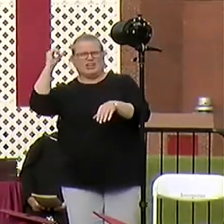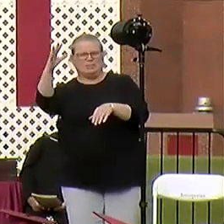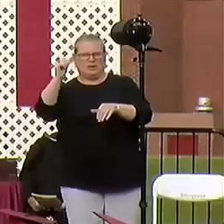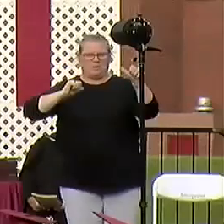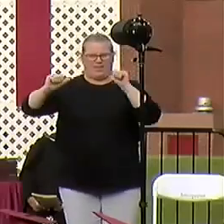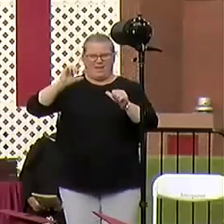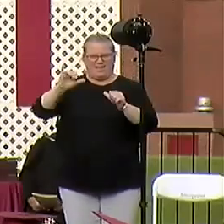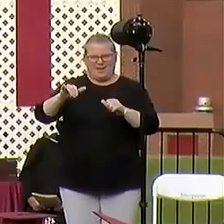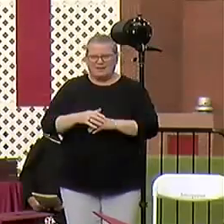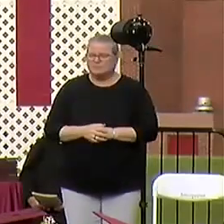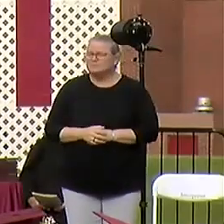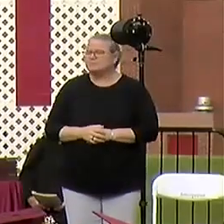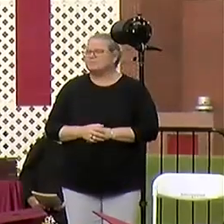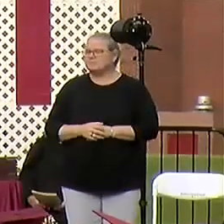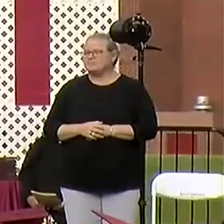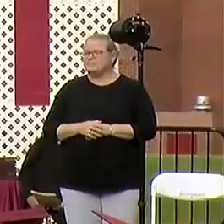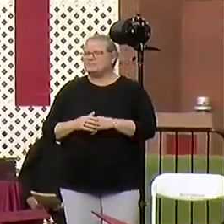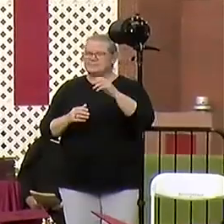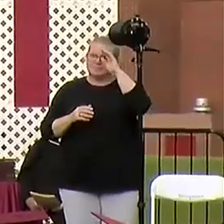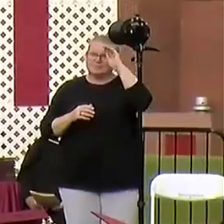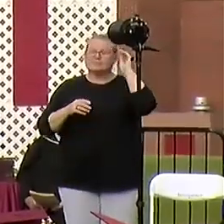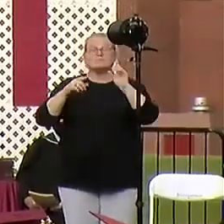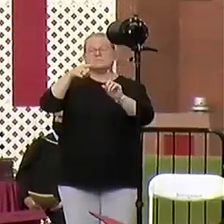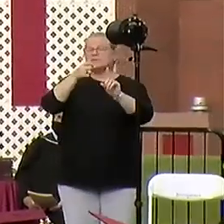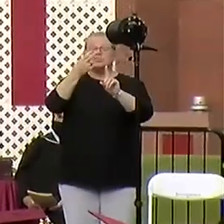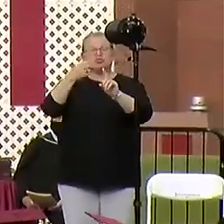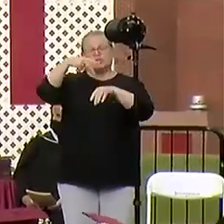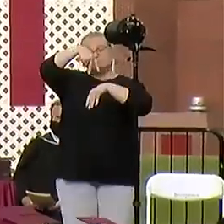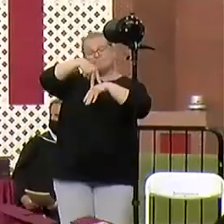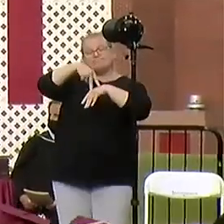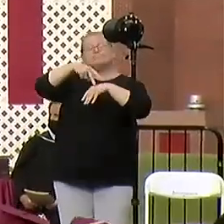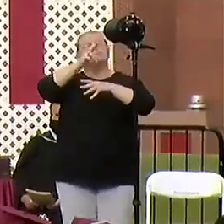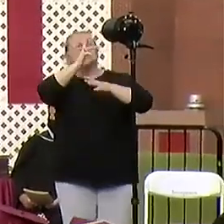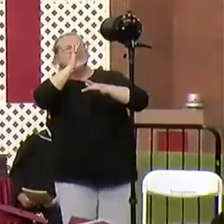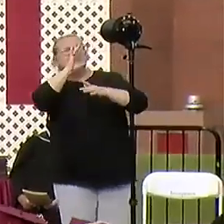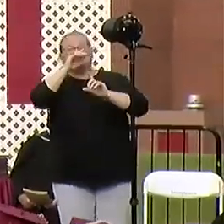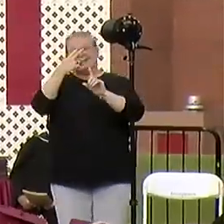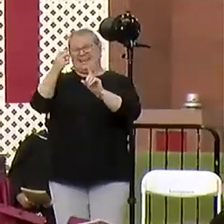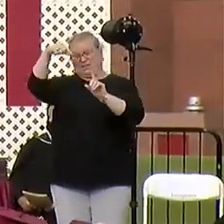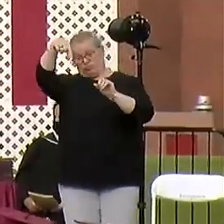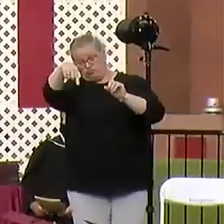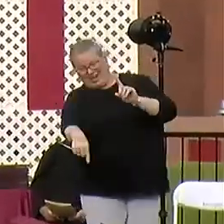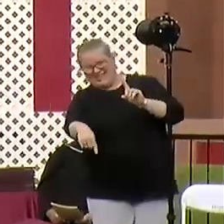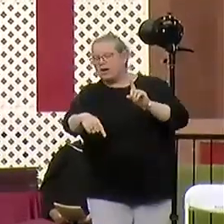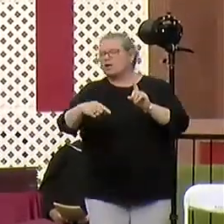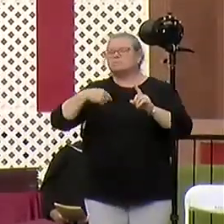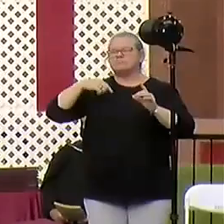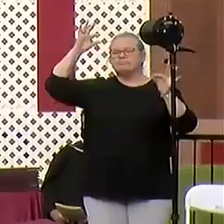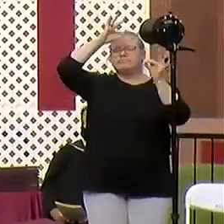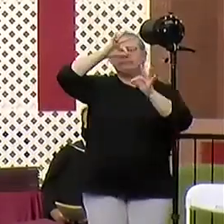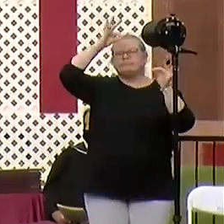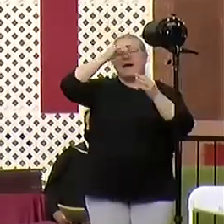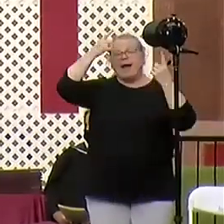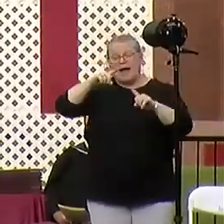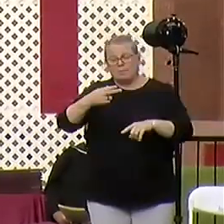And she doesn't know that he's right there below her. When he makes his presence known, she is shocked, and Juliet tells